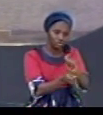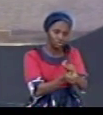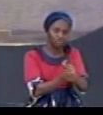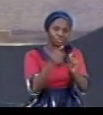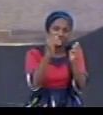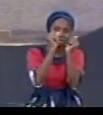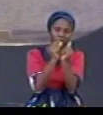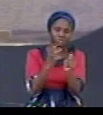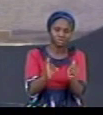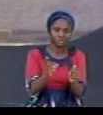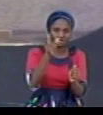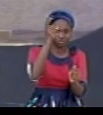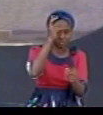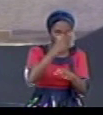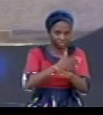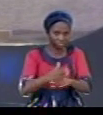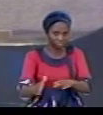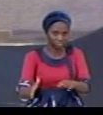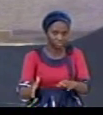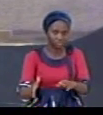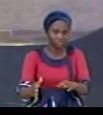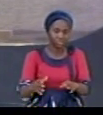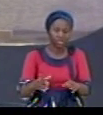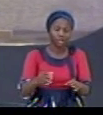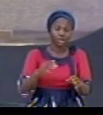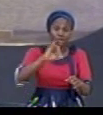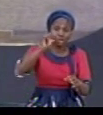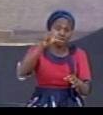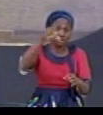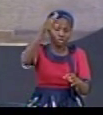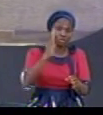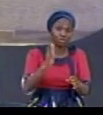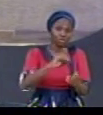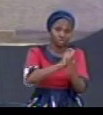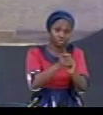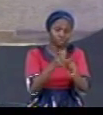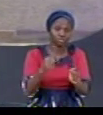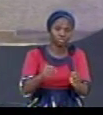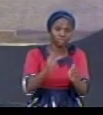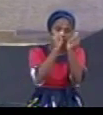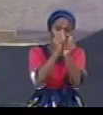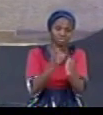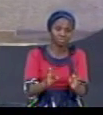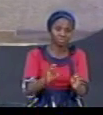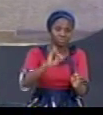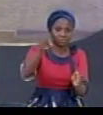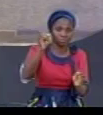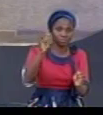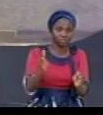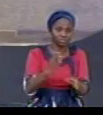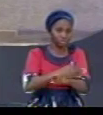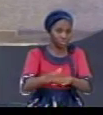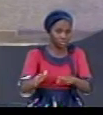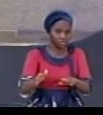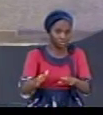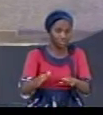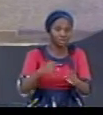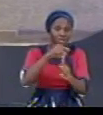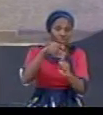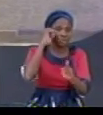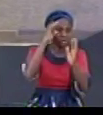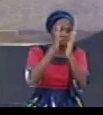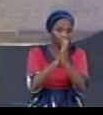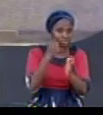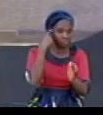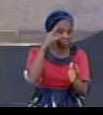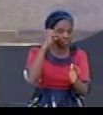captivity. When he prayed for his friends, also the Lord gave